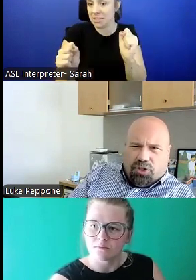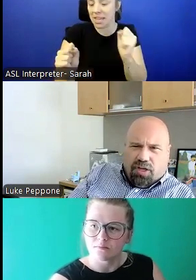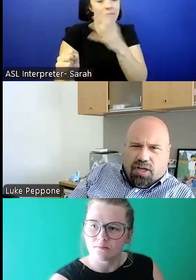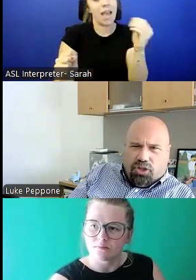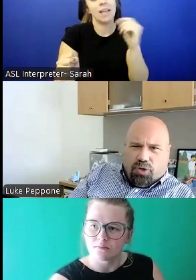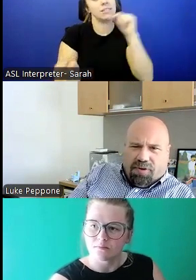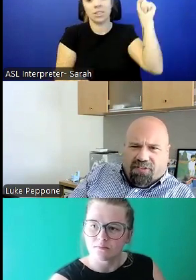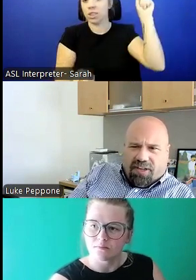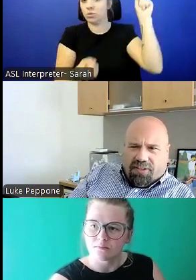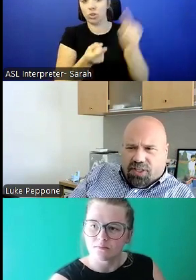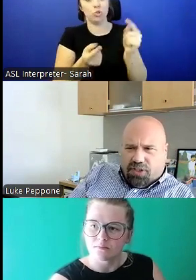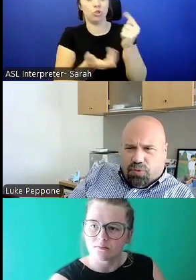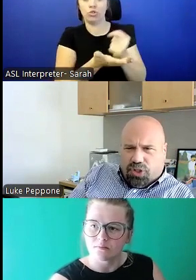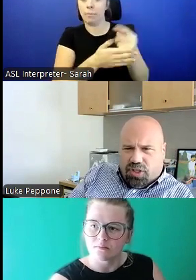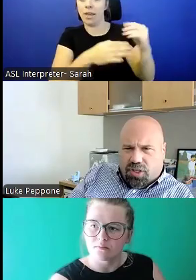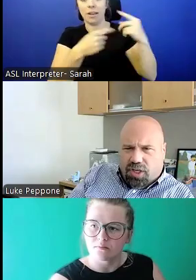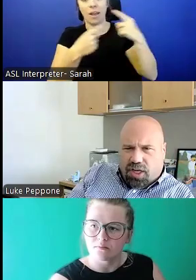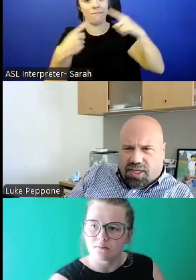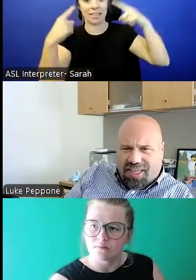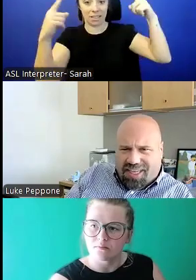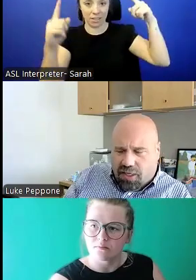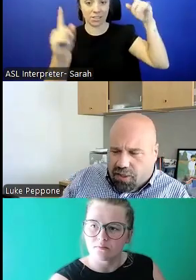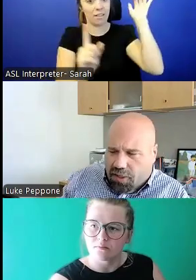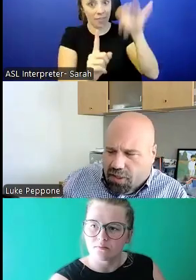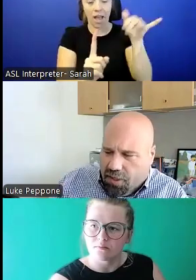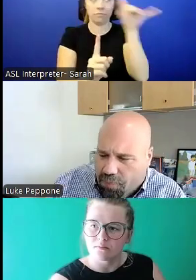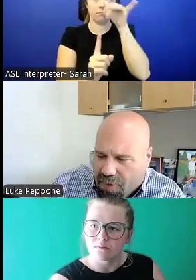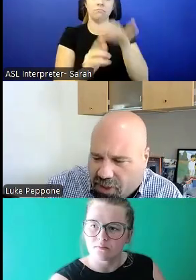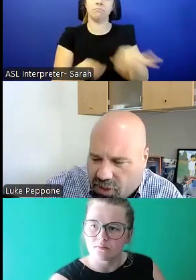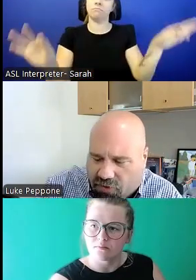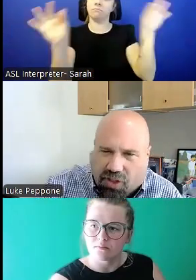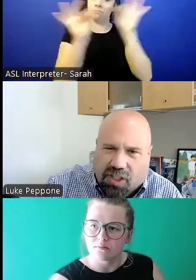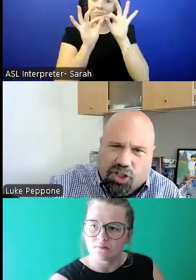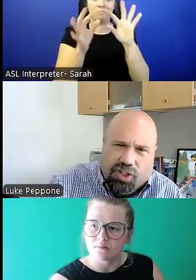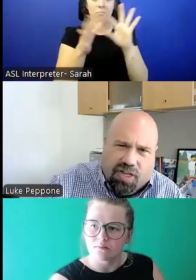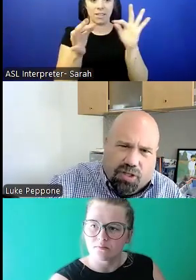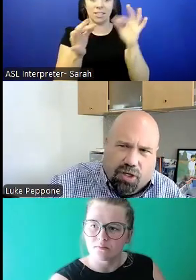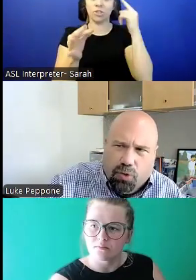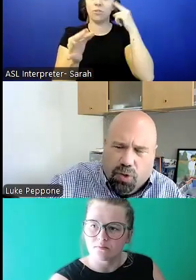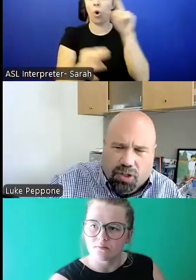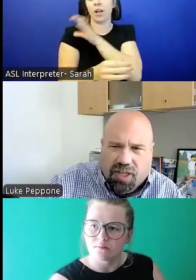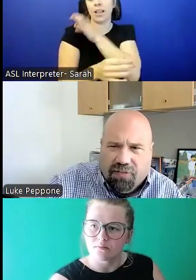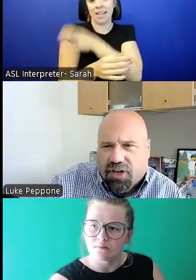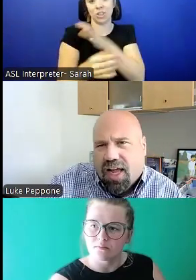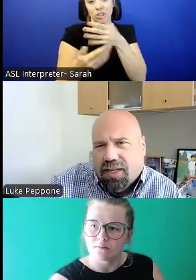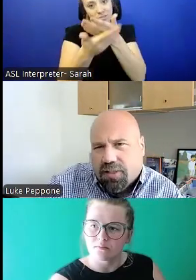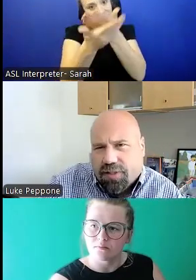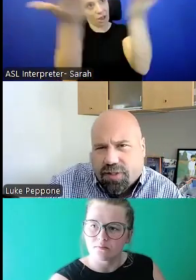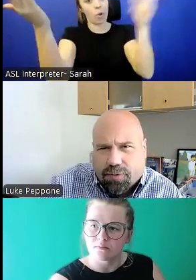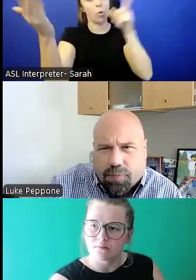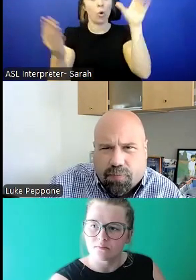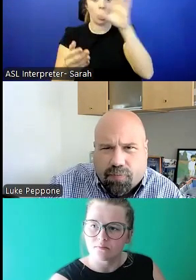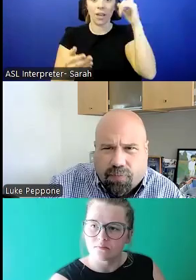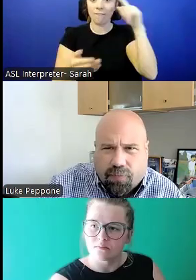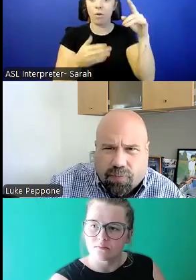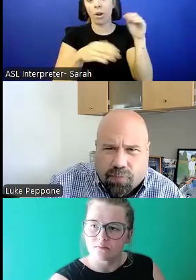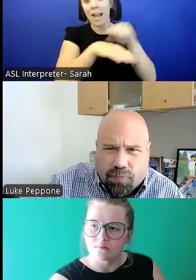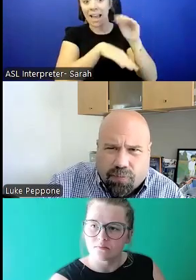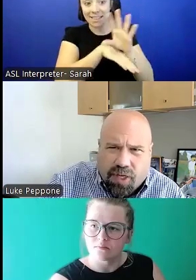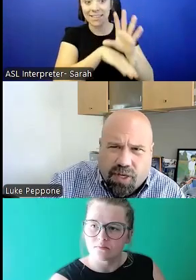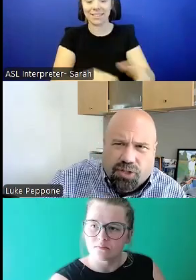reduce treatment effectiveness, which is a key message for clinicians out there who are looking for guidance.